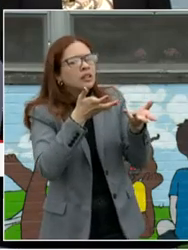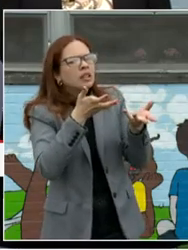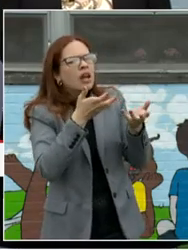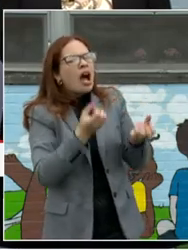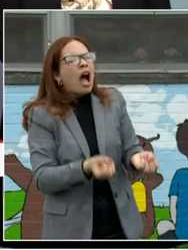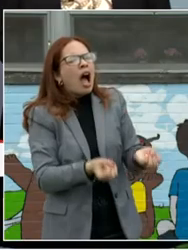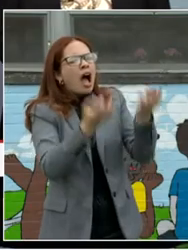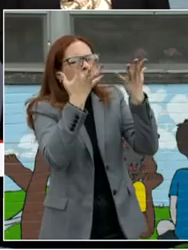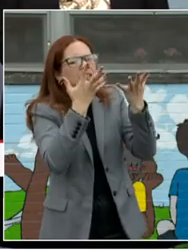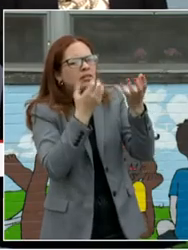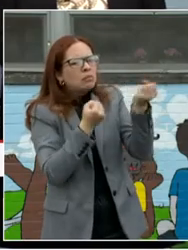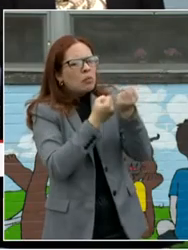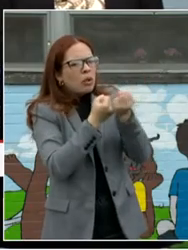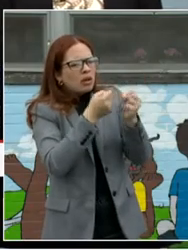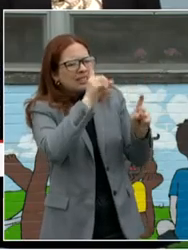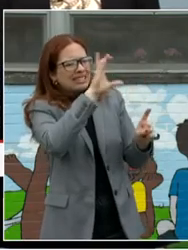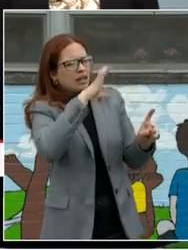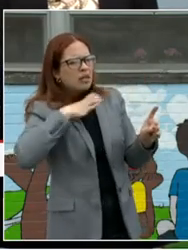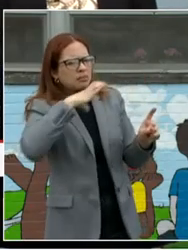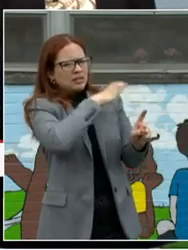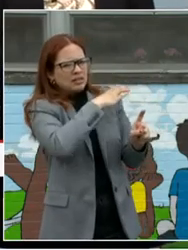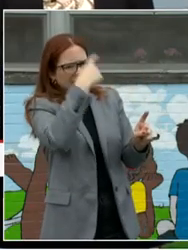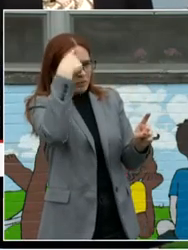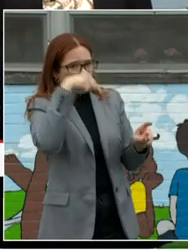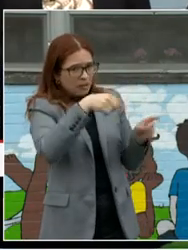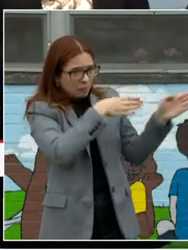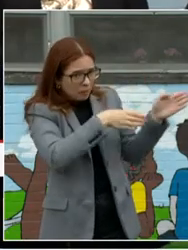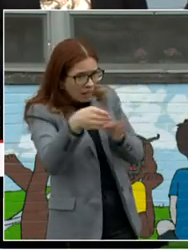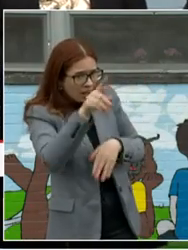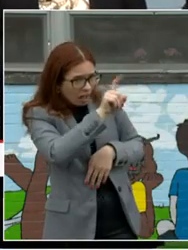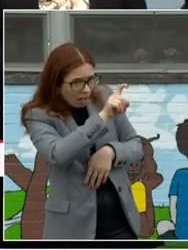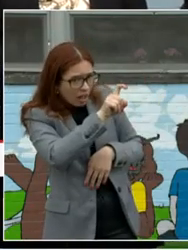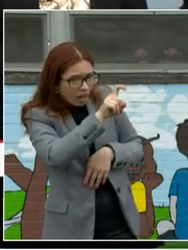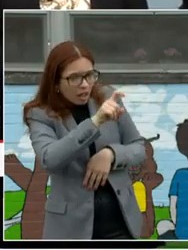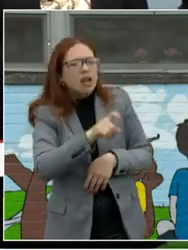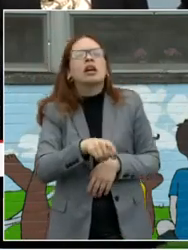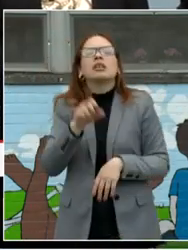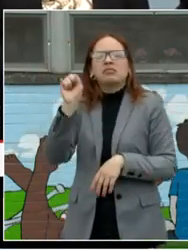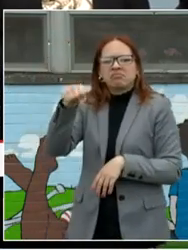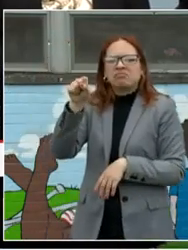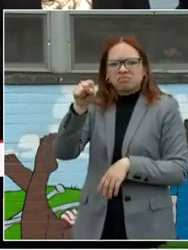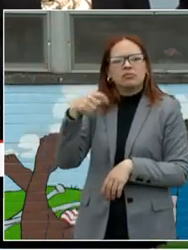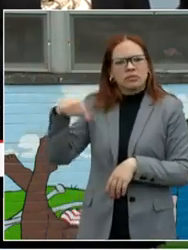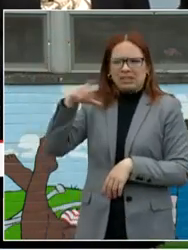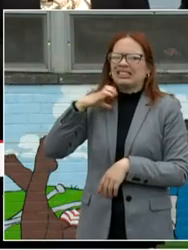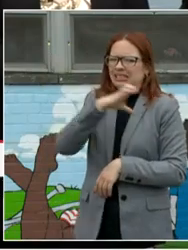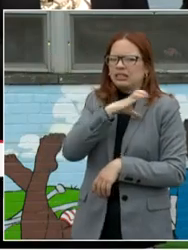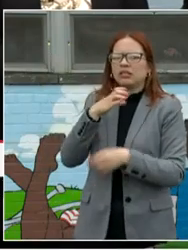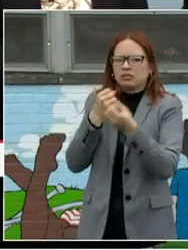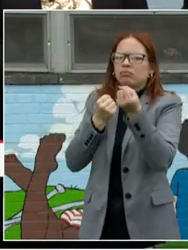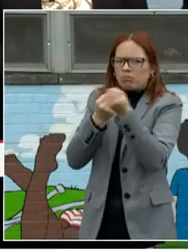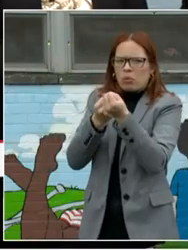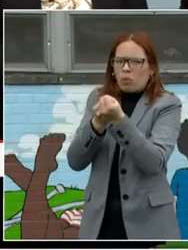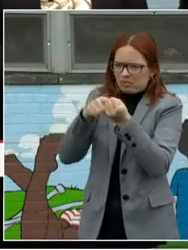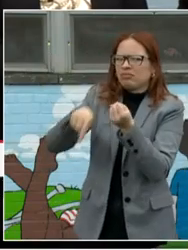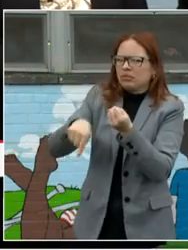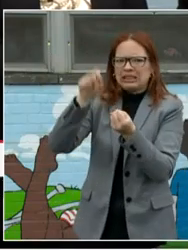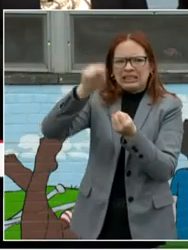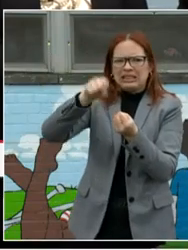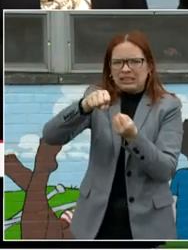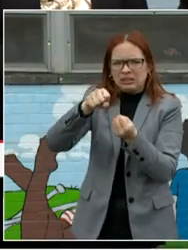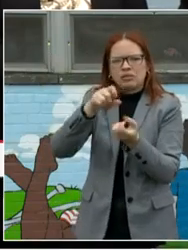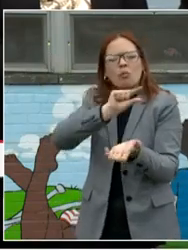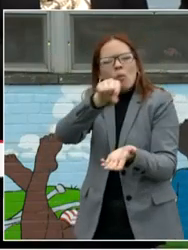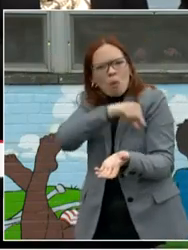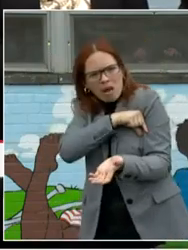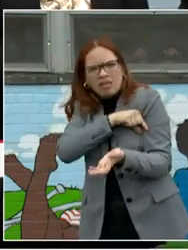for your plan that you've announced today? The council has been very supportive at making quality child